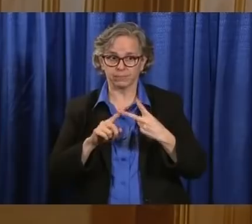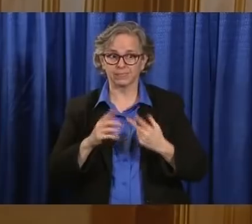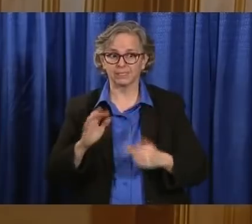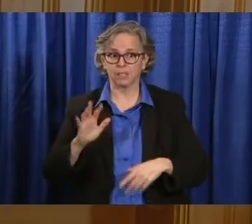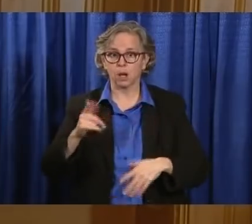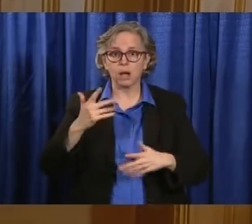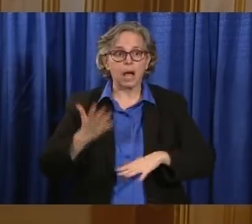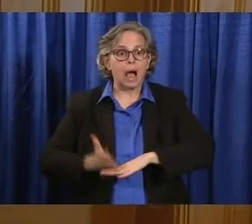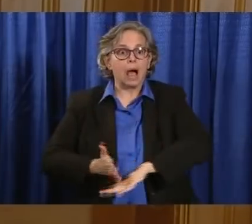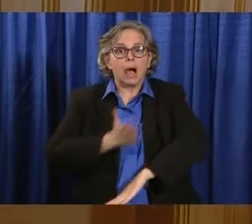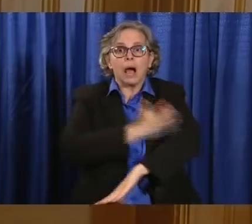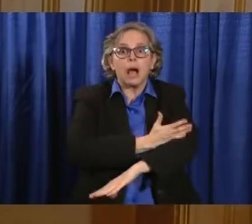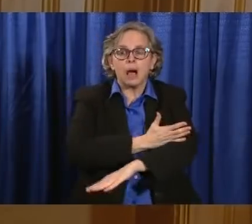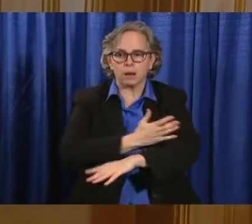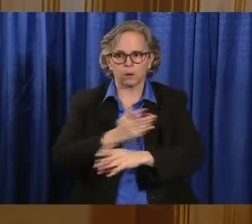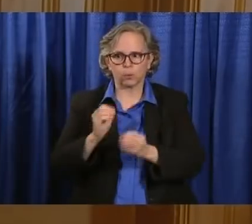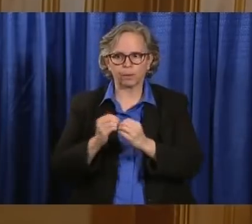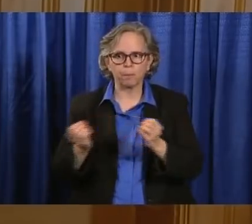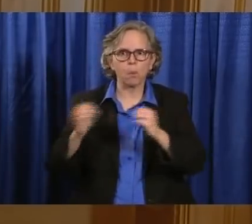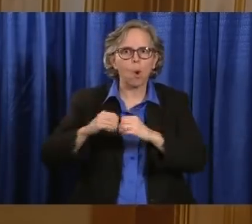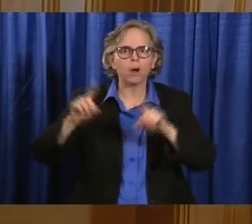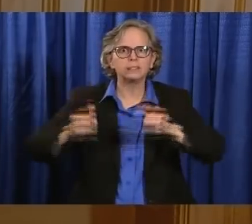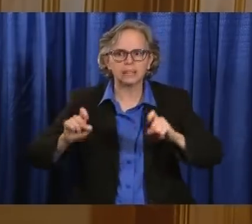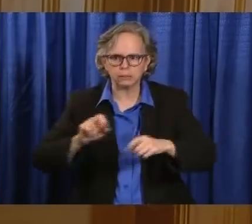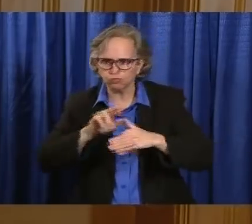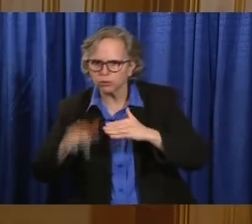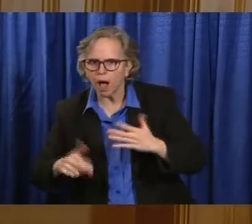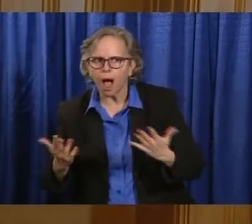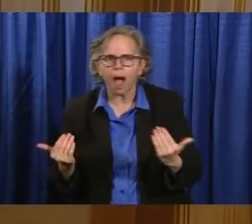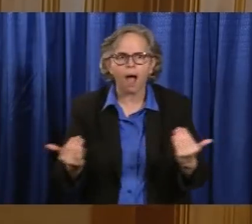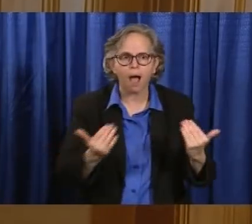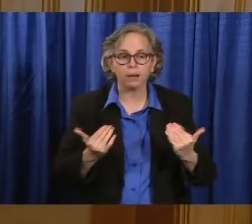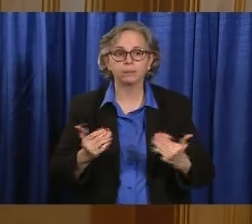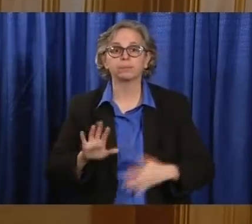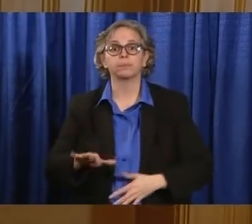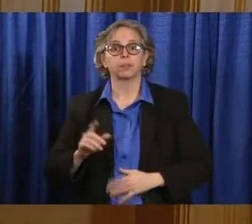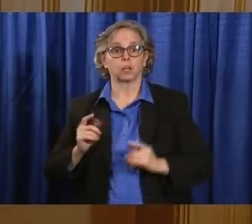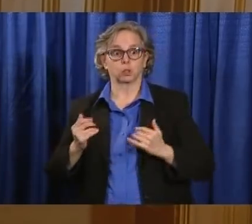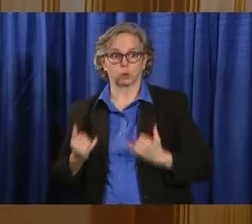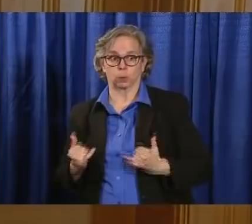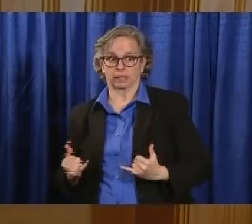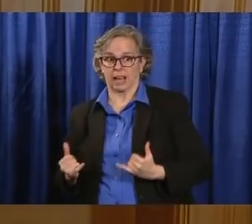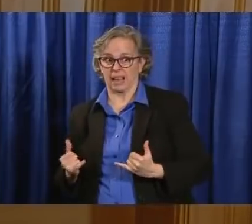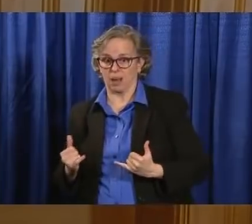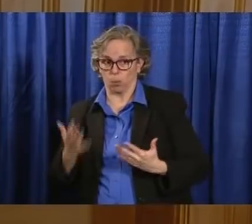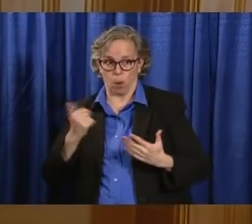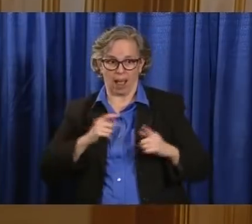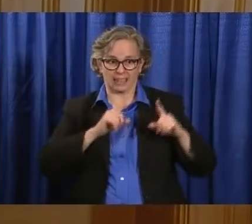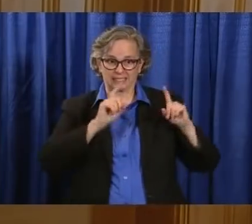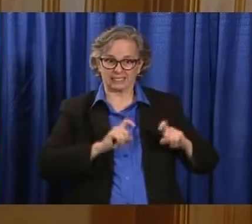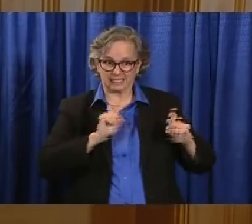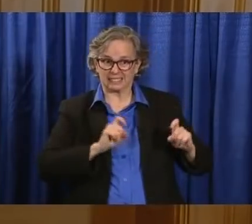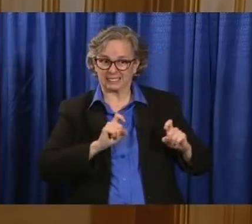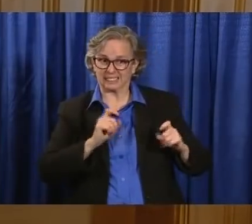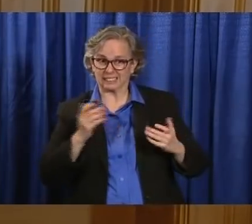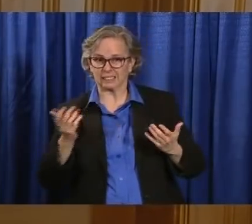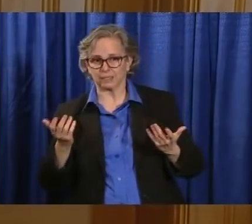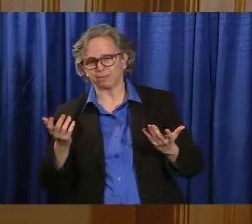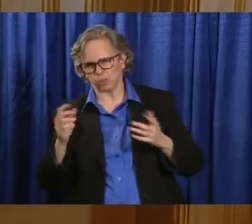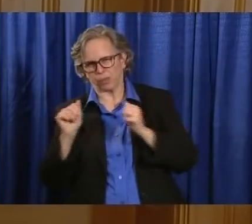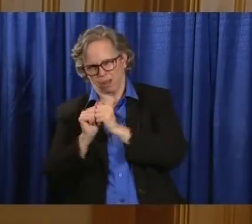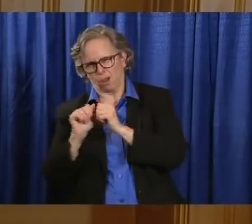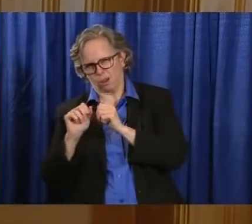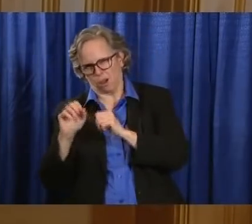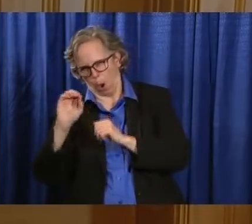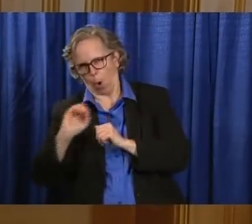We have today, because of testing at the Ohio Department of Health and the 4 hospitals that I just